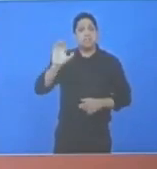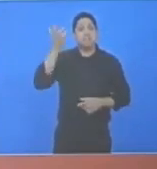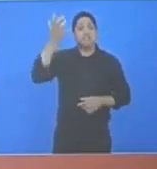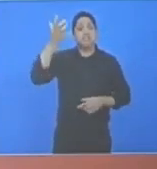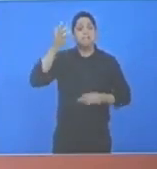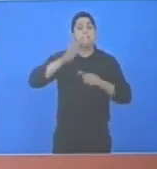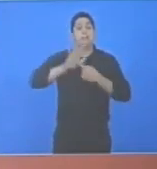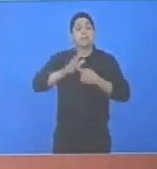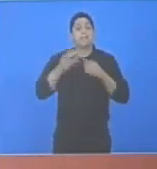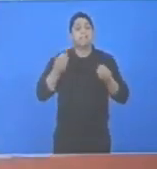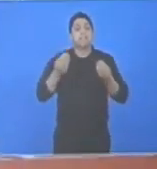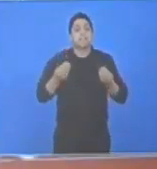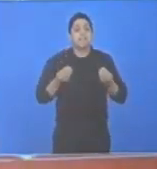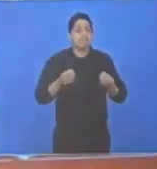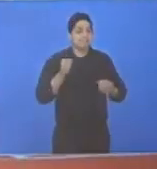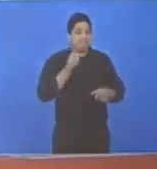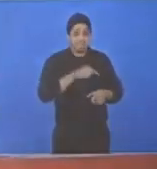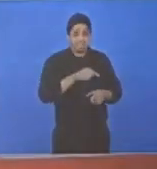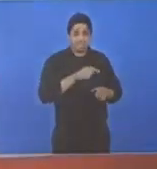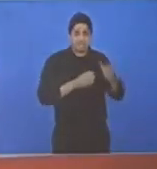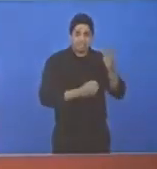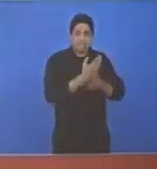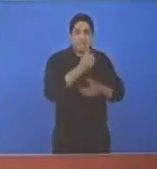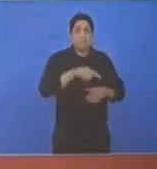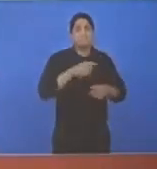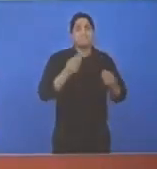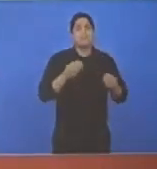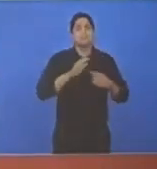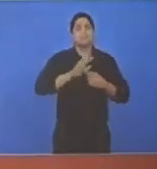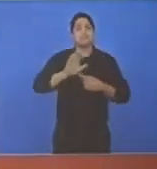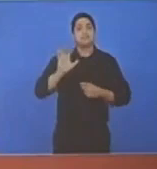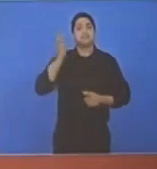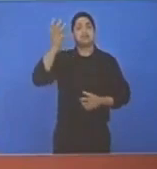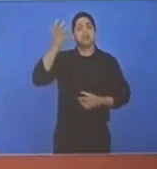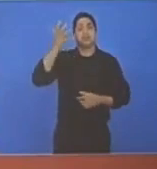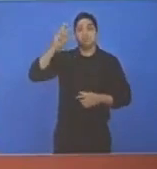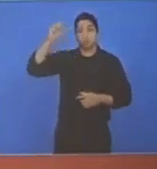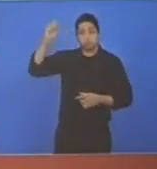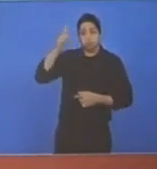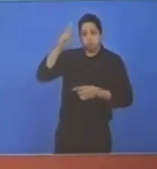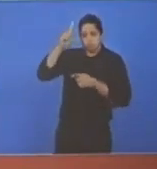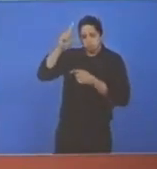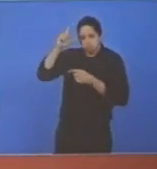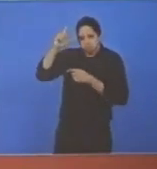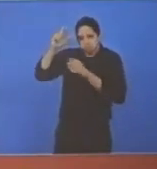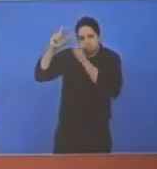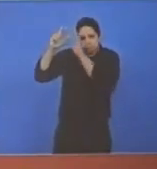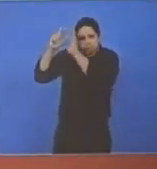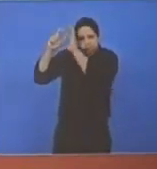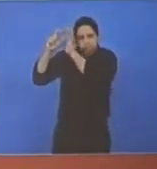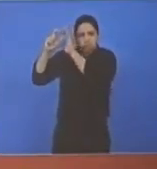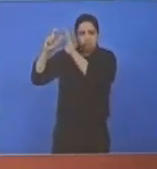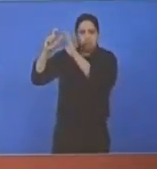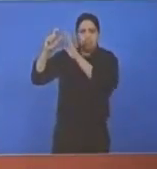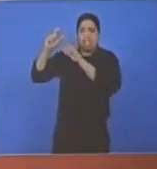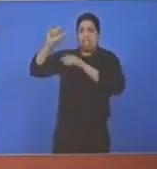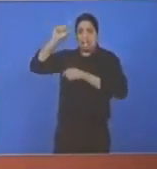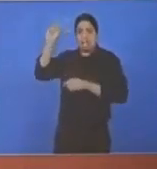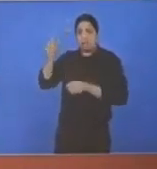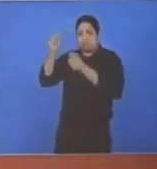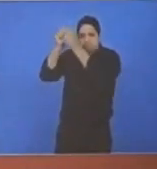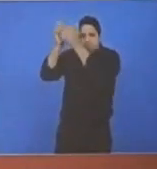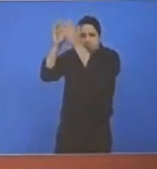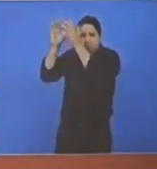back then, and that will serve as a prophetic sign. So the signs now are showing the